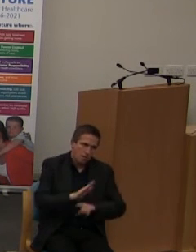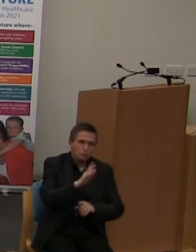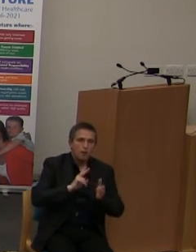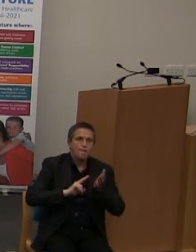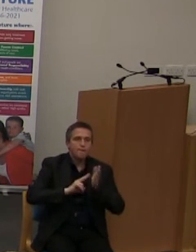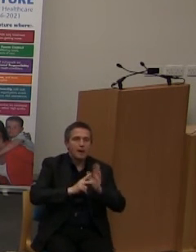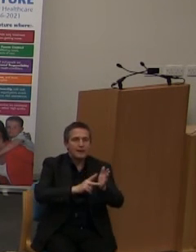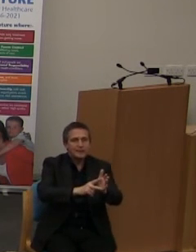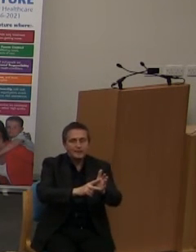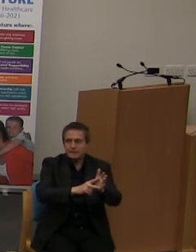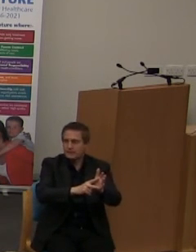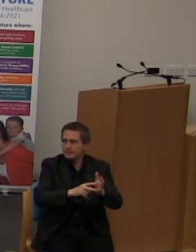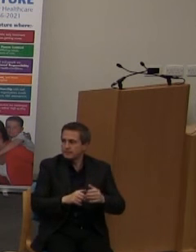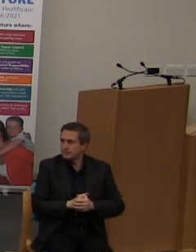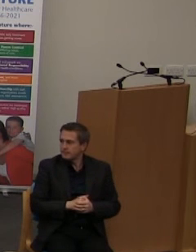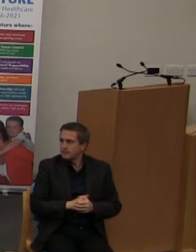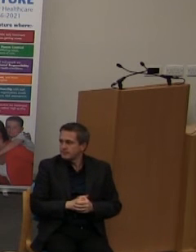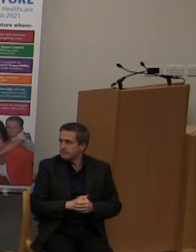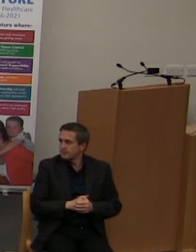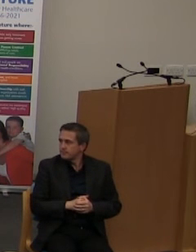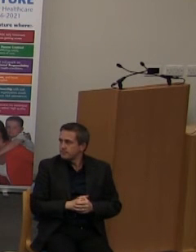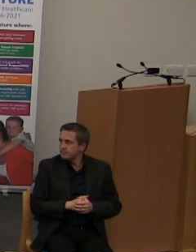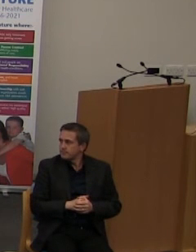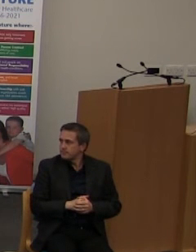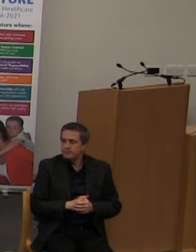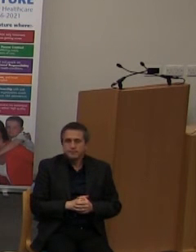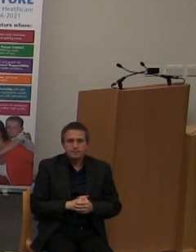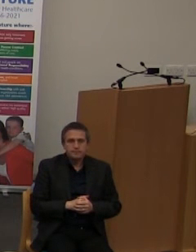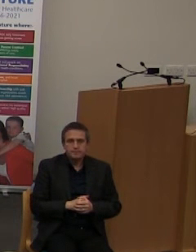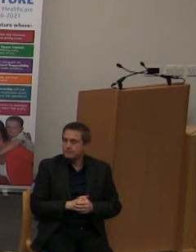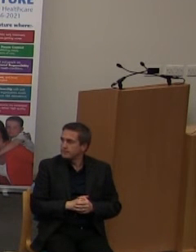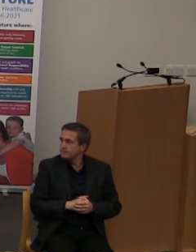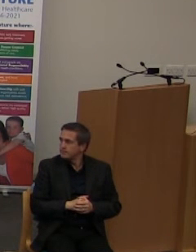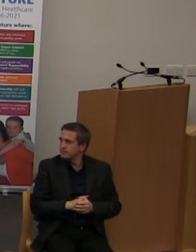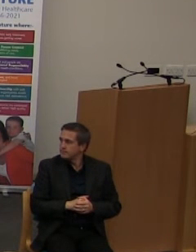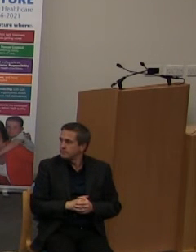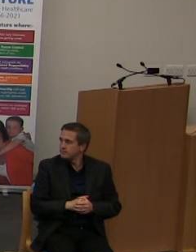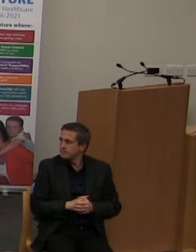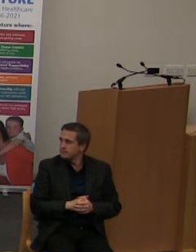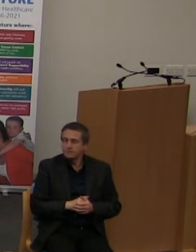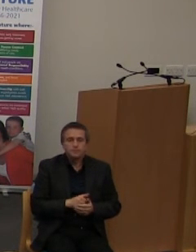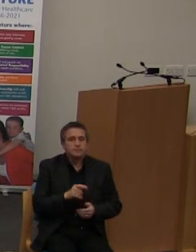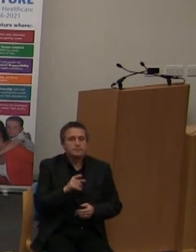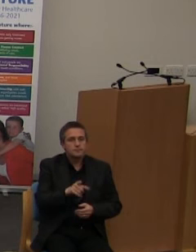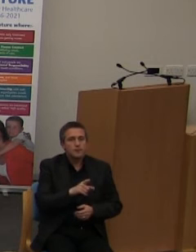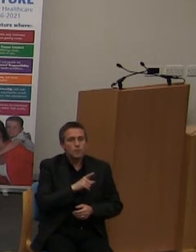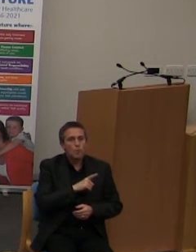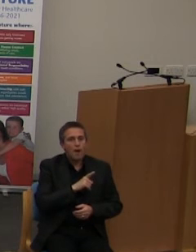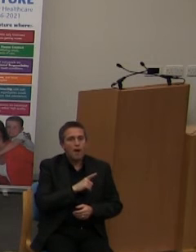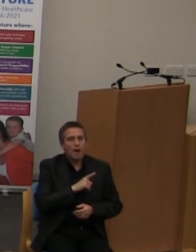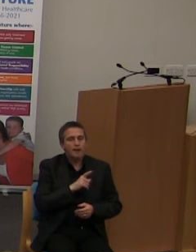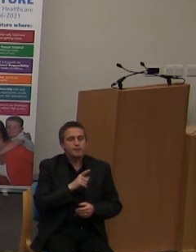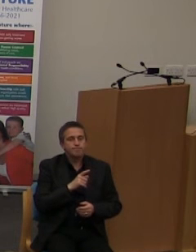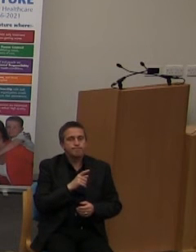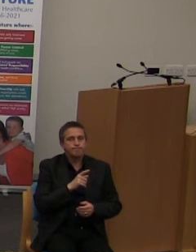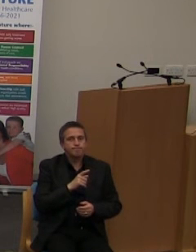a particular challenge, that there's a much longer term plan of action in place. And that's when I was mentioning some of the activity that's going